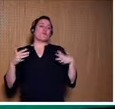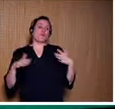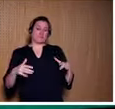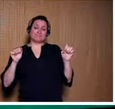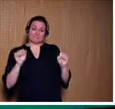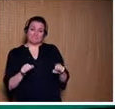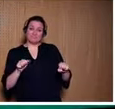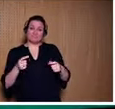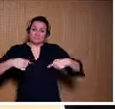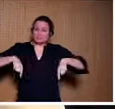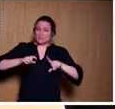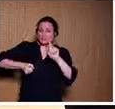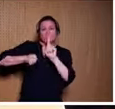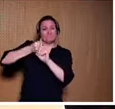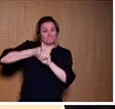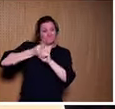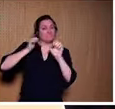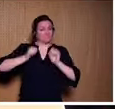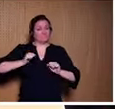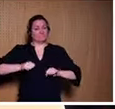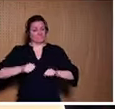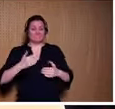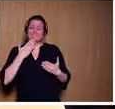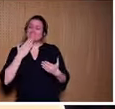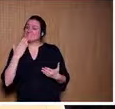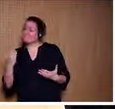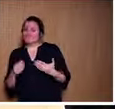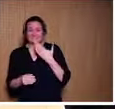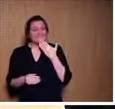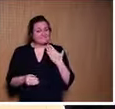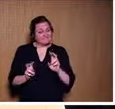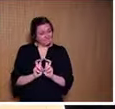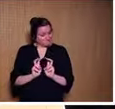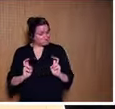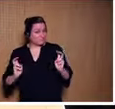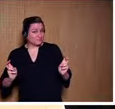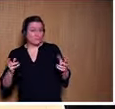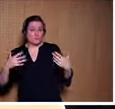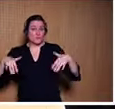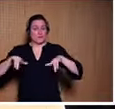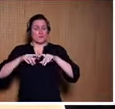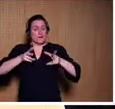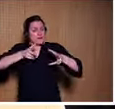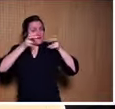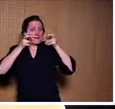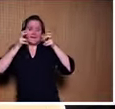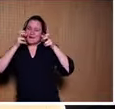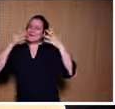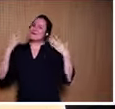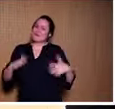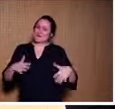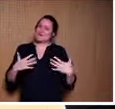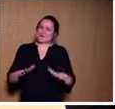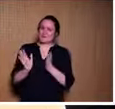for the right. Thanks very much, distinguished speakers, for your perspective. We learned a lot, and this conversation will continue.